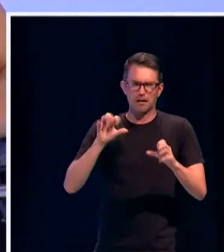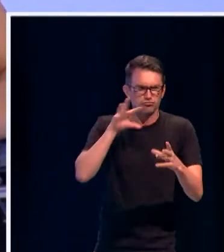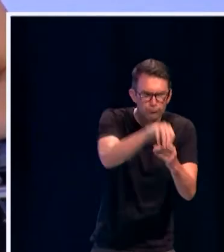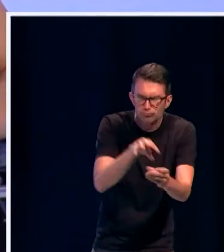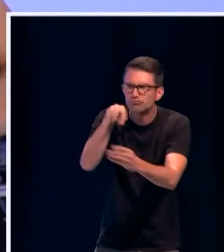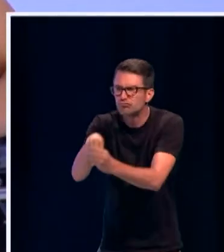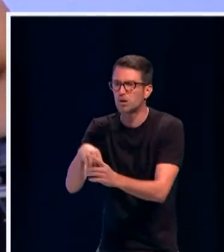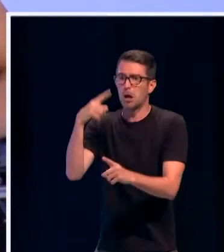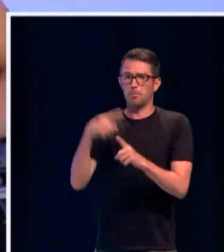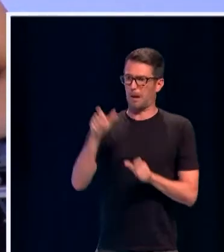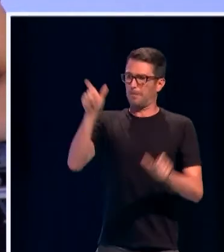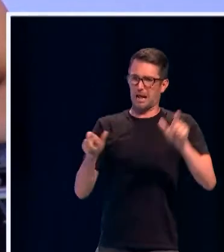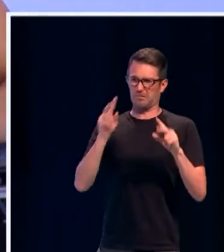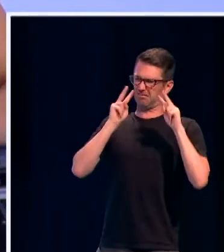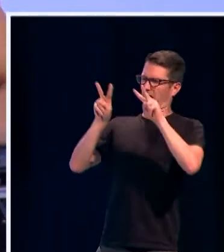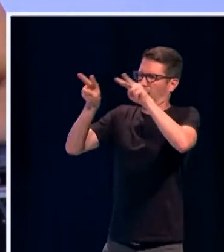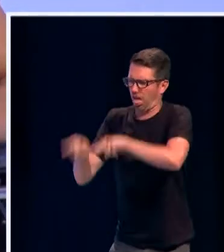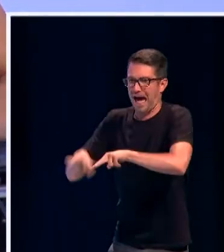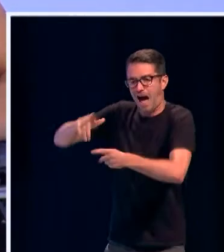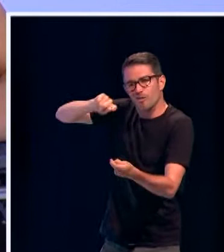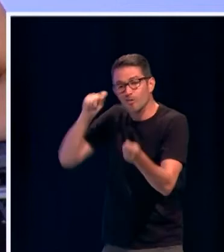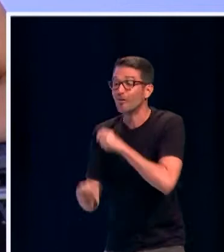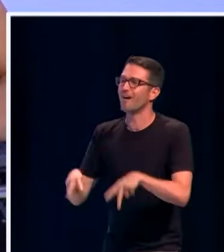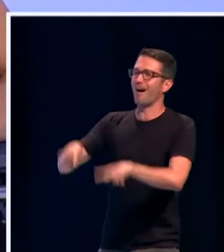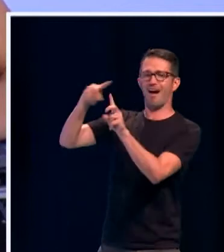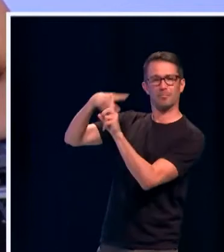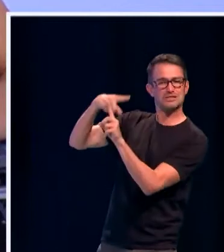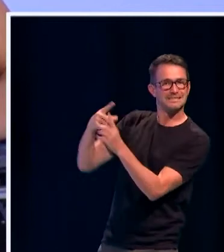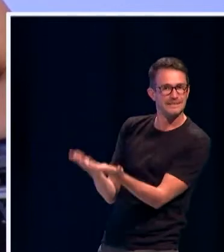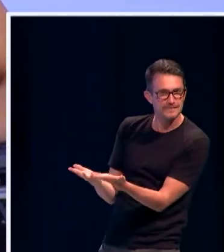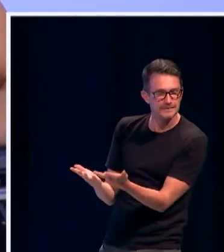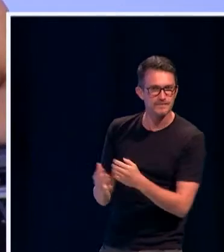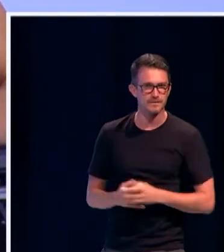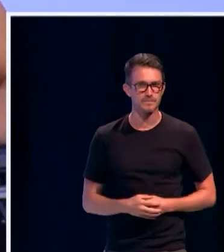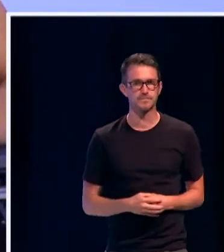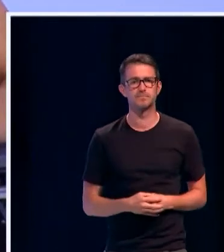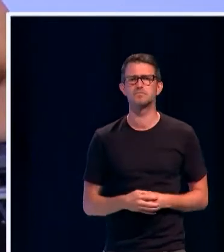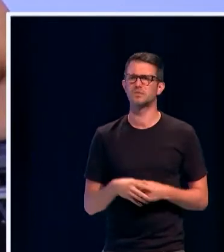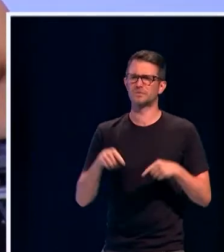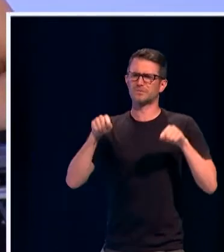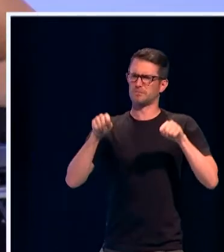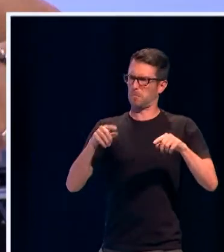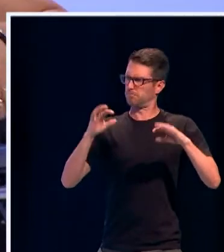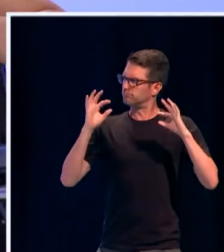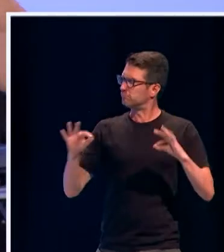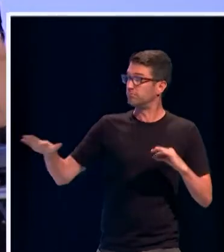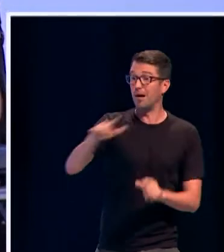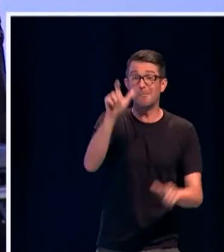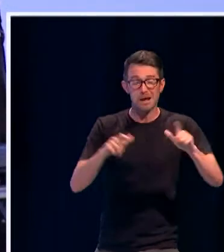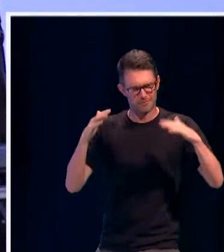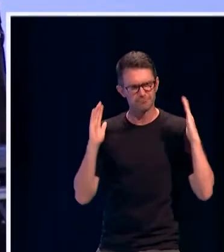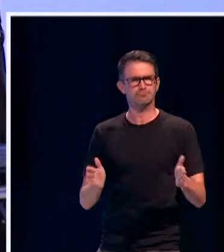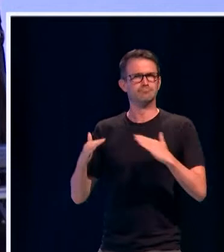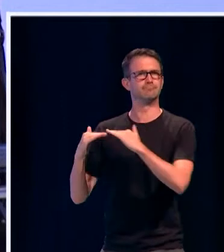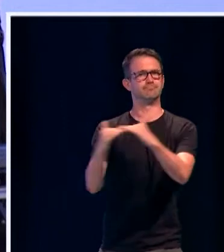disabled people from participation equal as all others citizens, regardless the type of disability they have. So